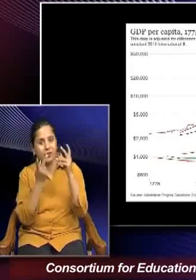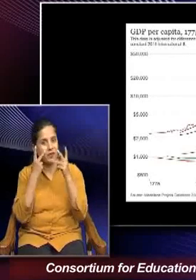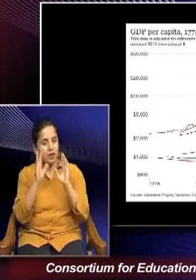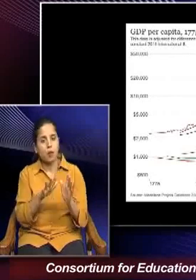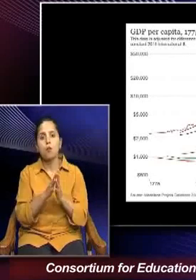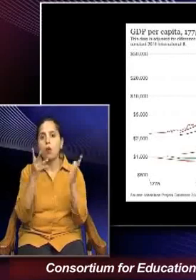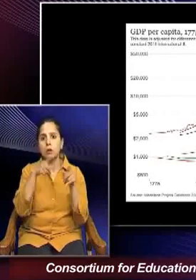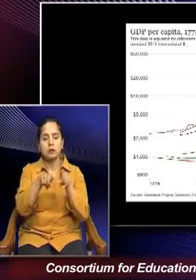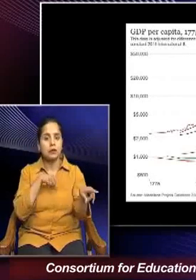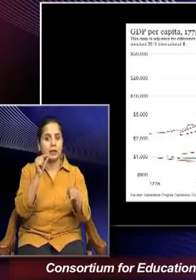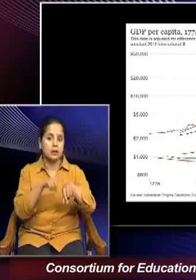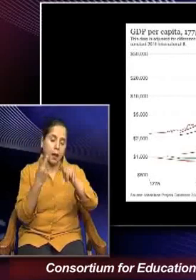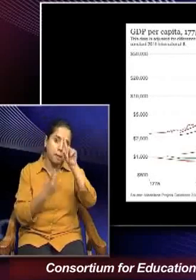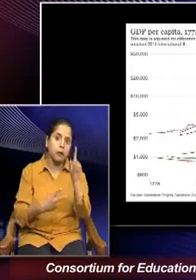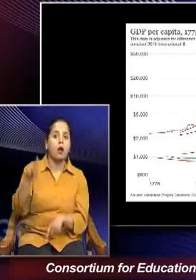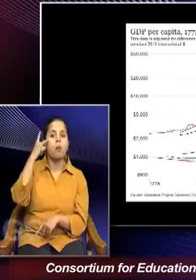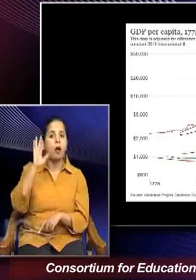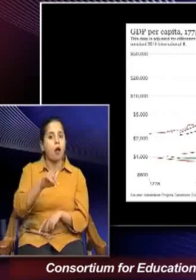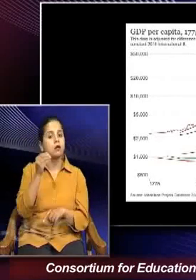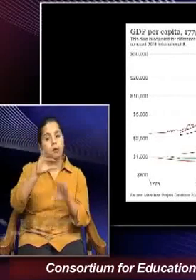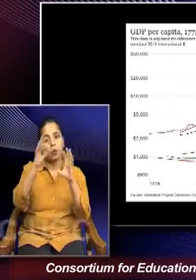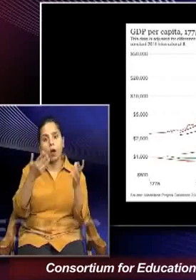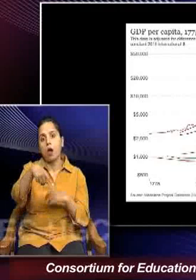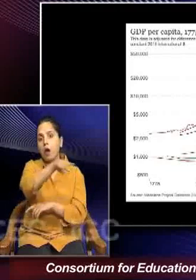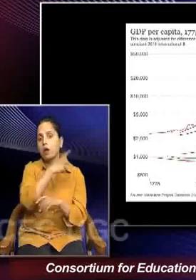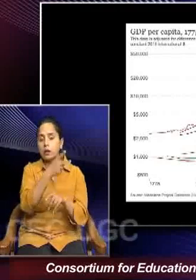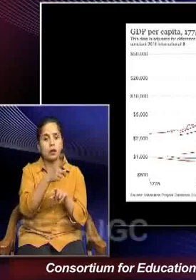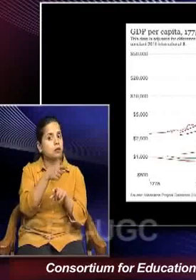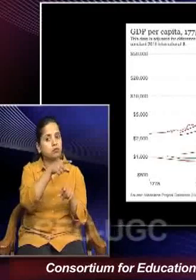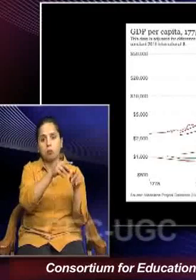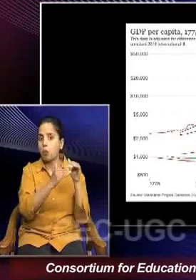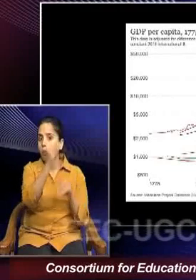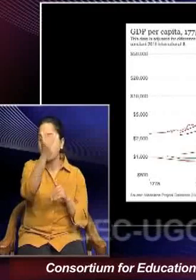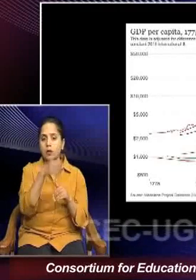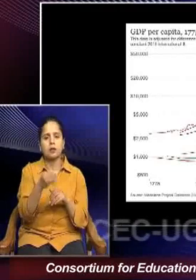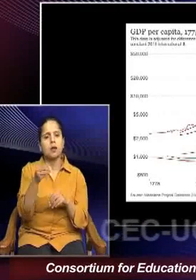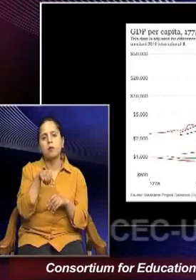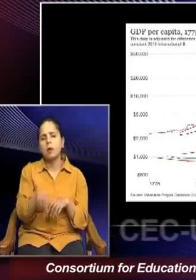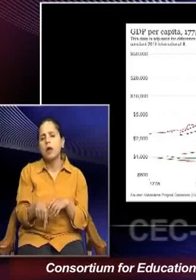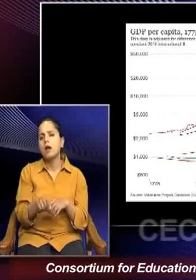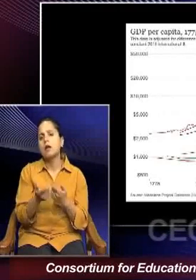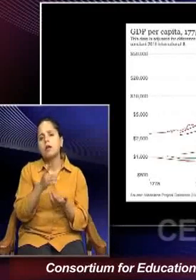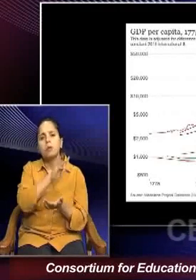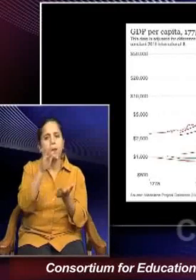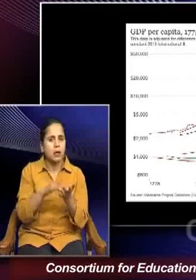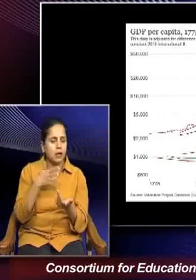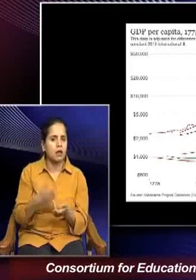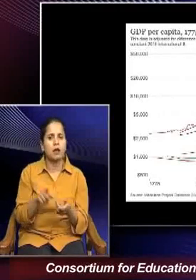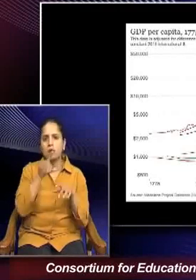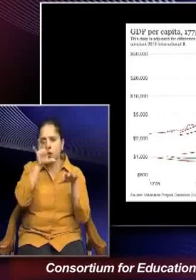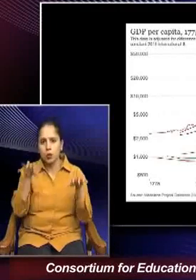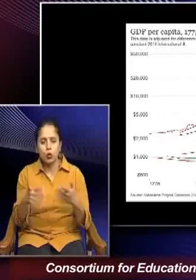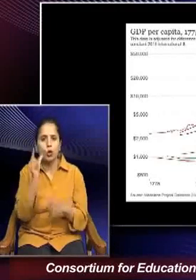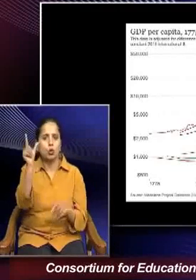more than 10 times between some part of these regions. And if you go to some of the Middle East country, the per capita income in UAE, Saudi